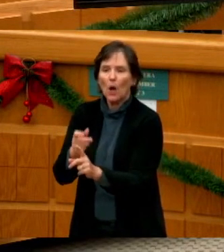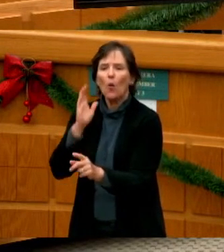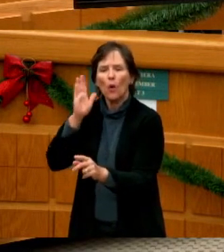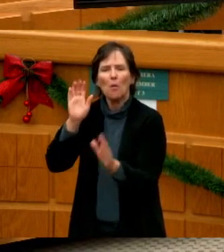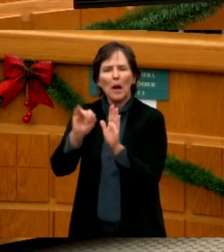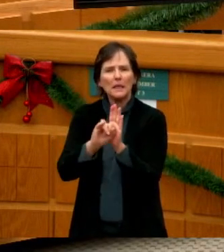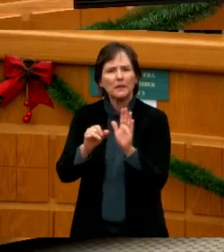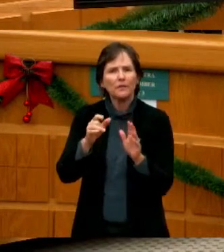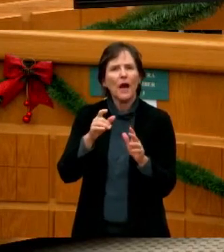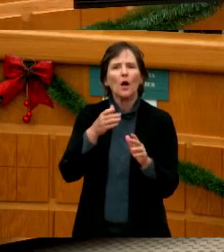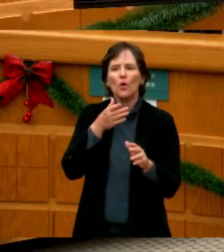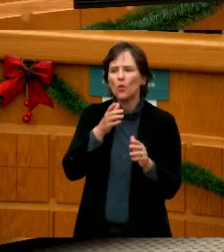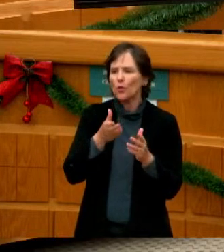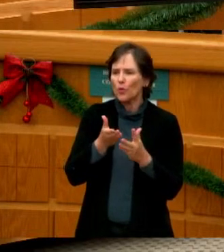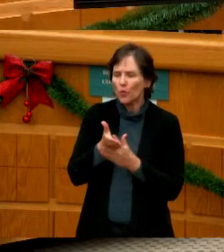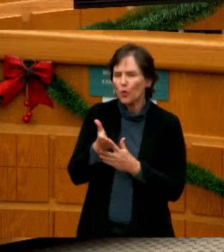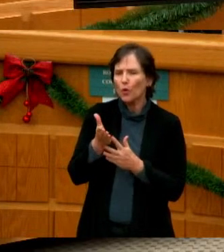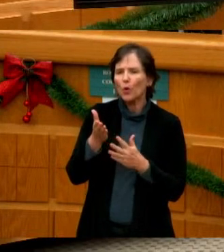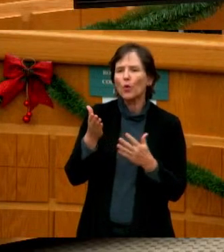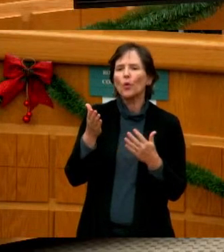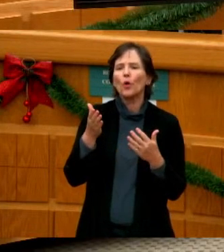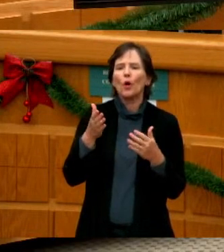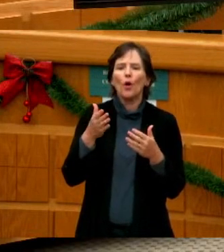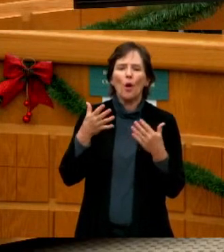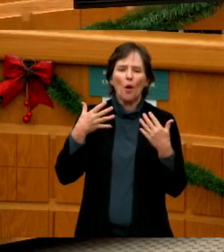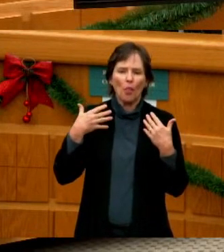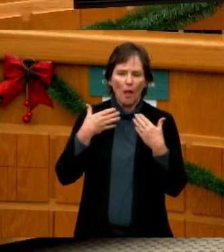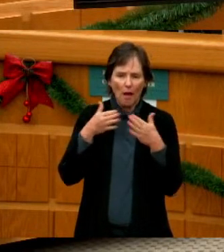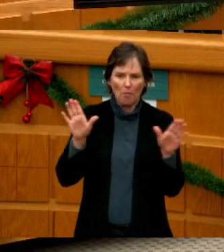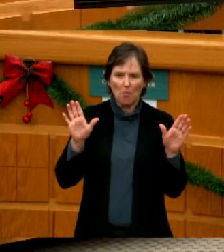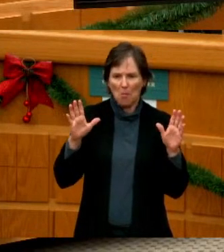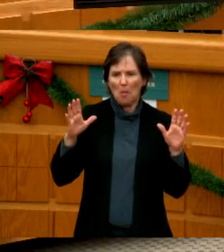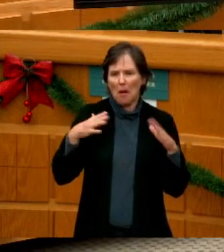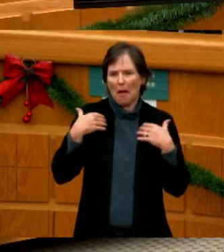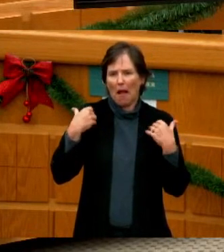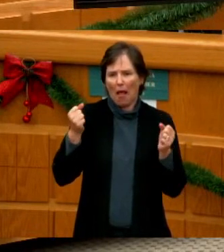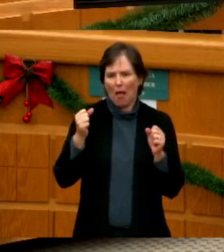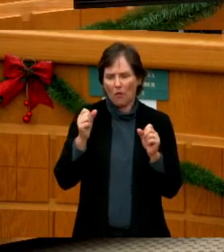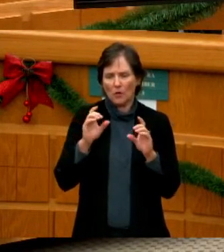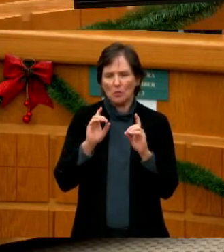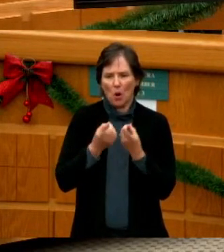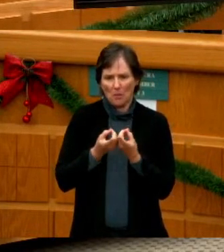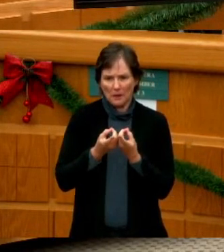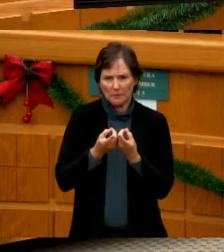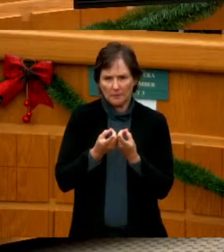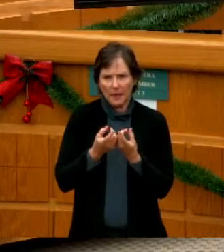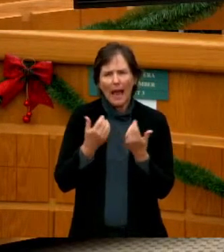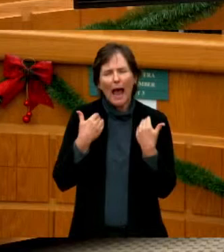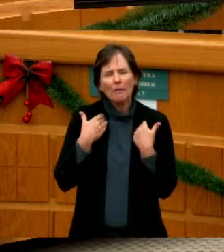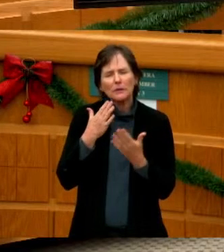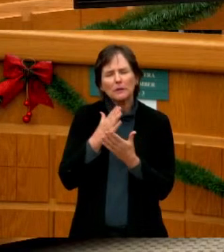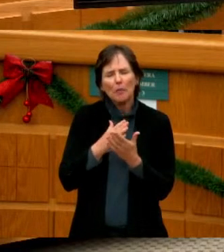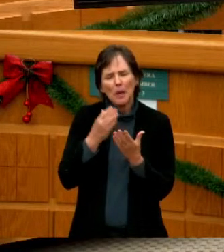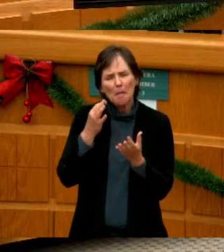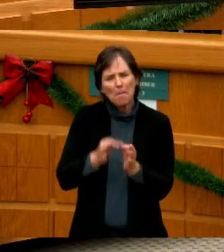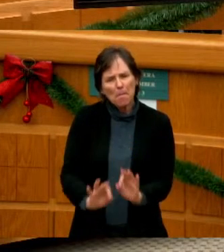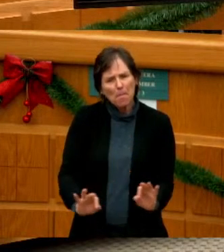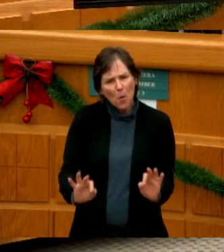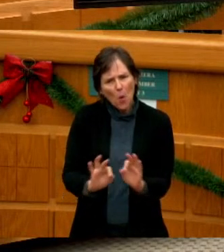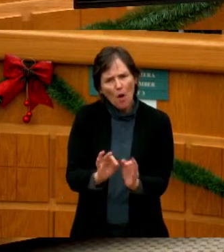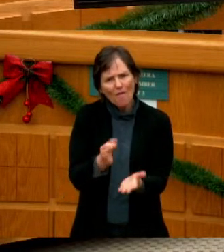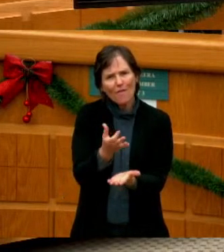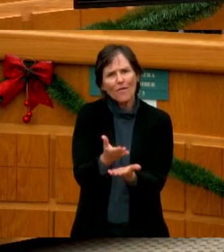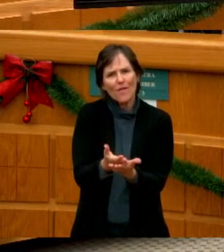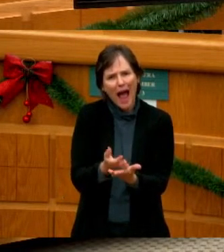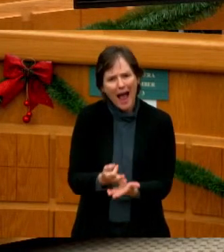be vaccinated. So public health is very excited about the arrival of the COVID-19 vaccine, and we have some important